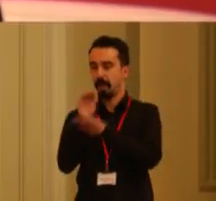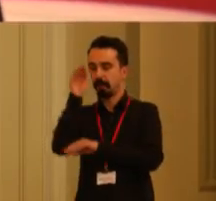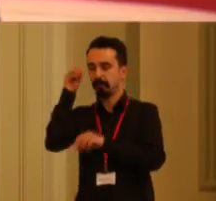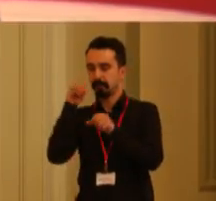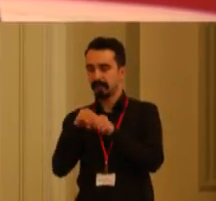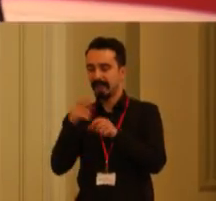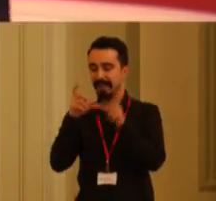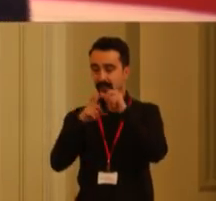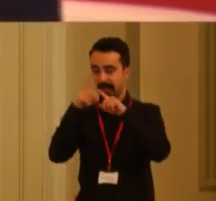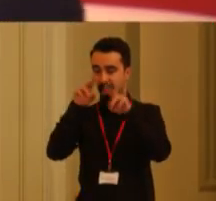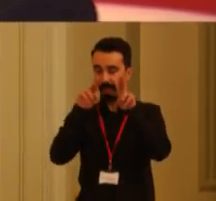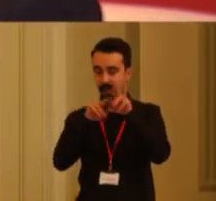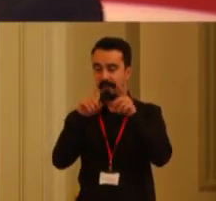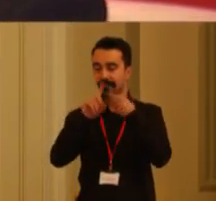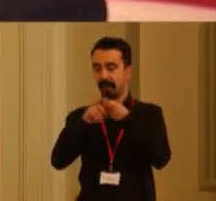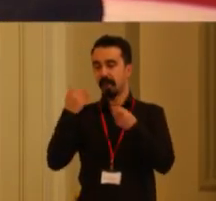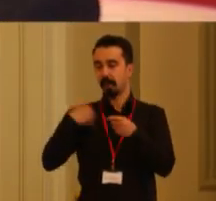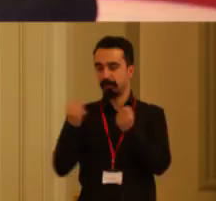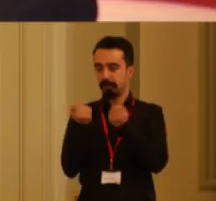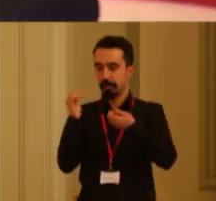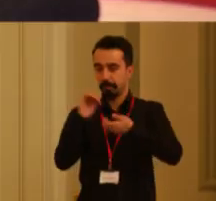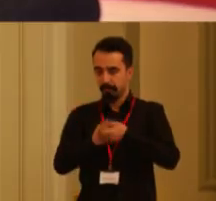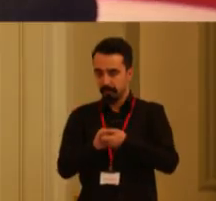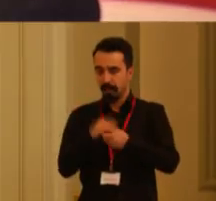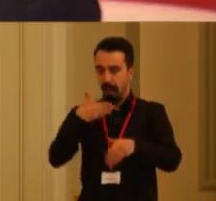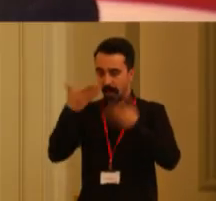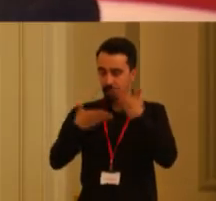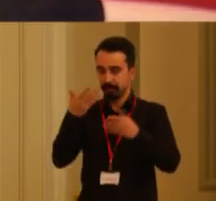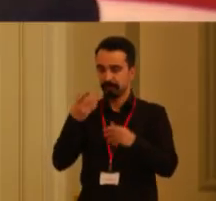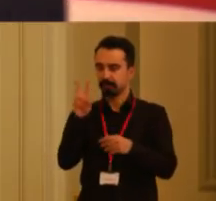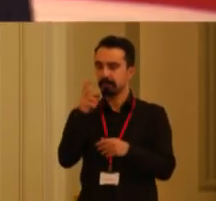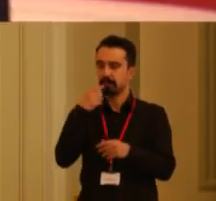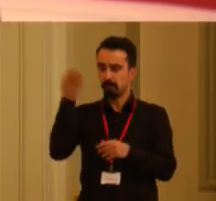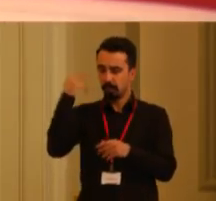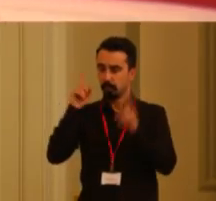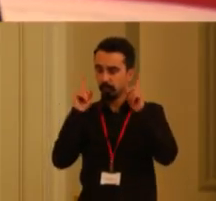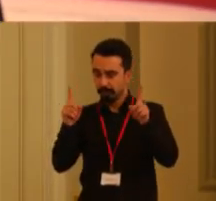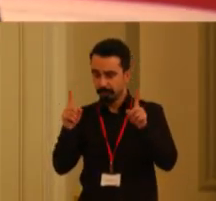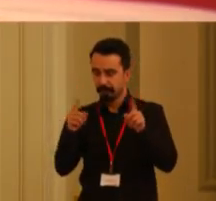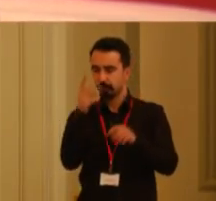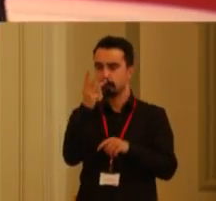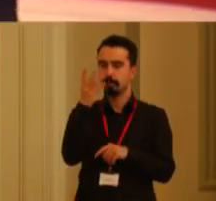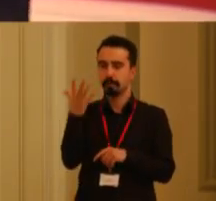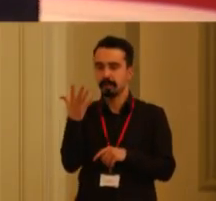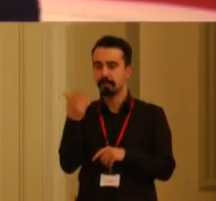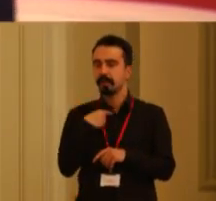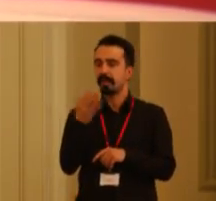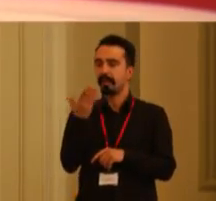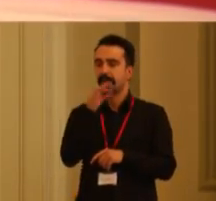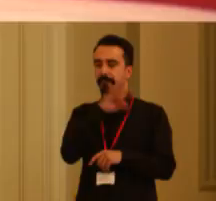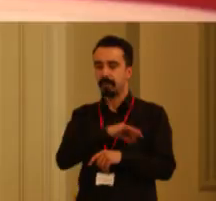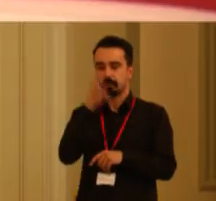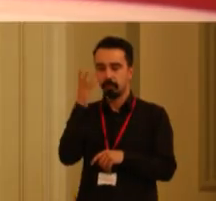an expert and got a job, NGOs, public entities collaborating, this was like a